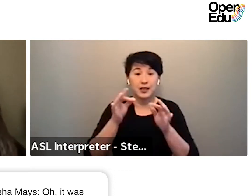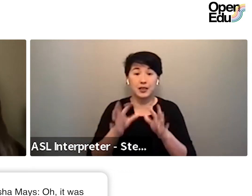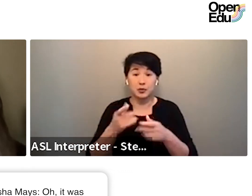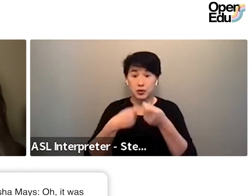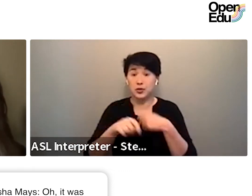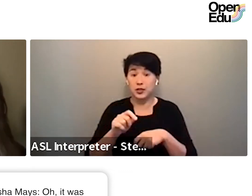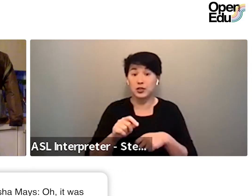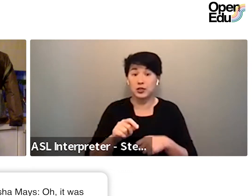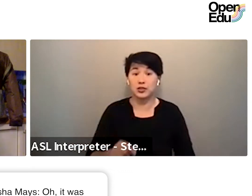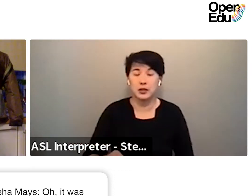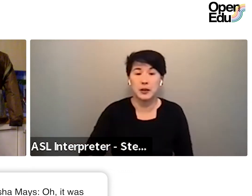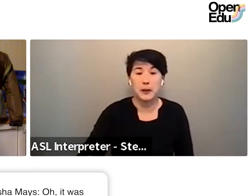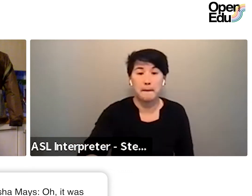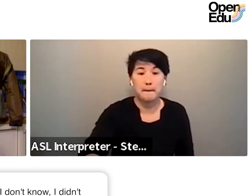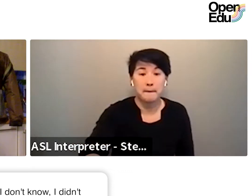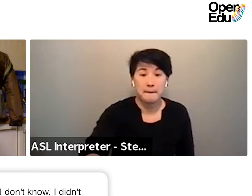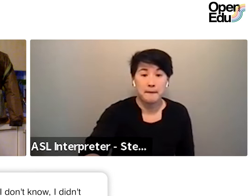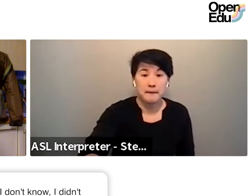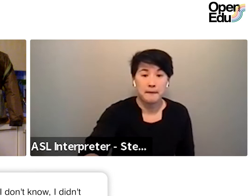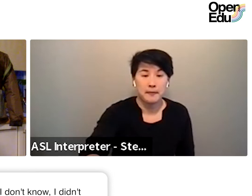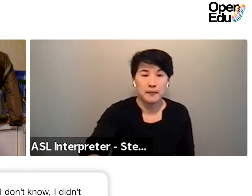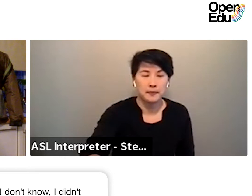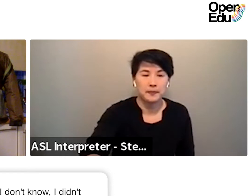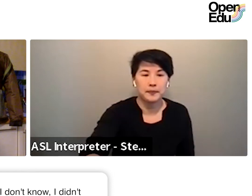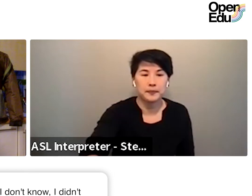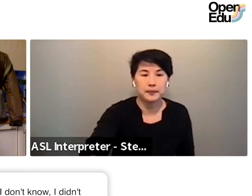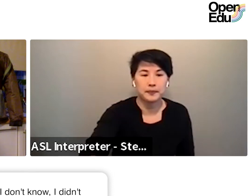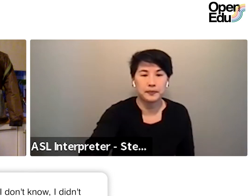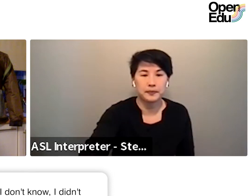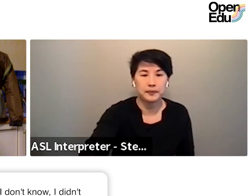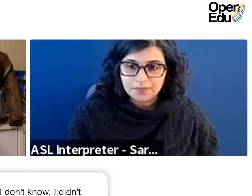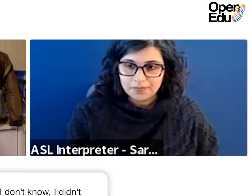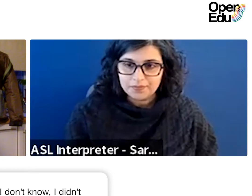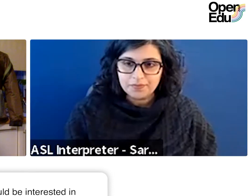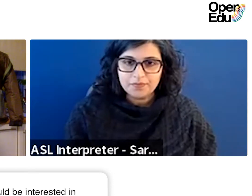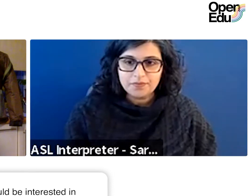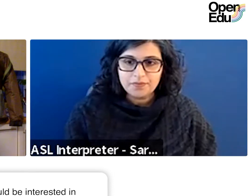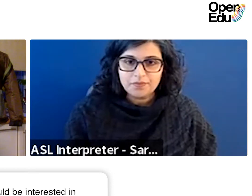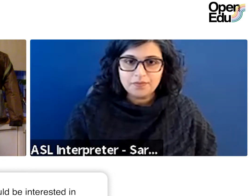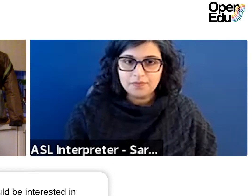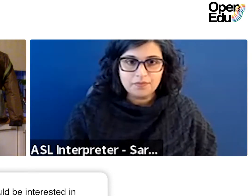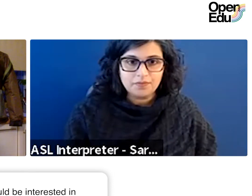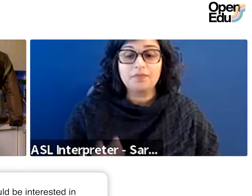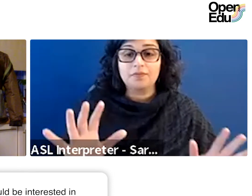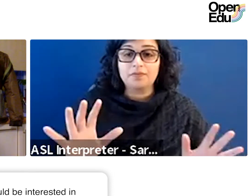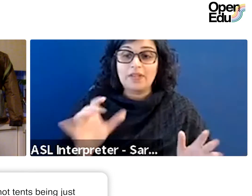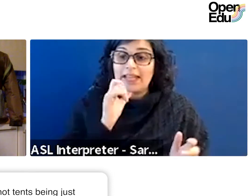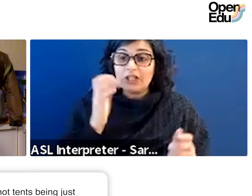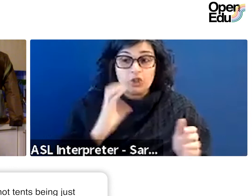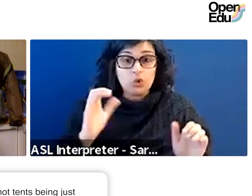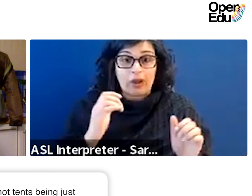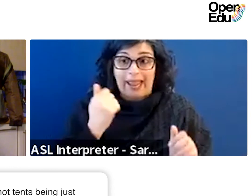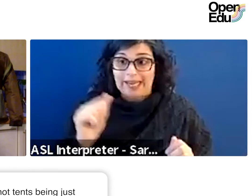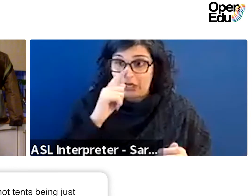ahead, please. No, I was just going to say, it's crazy. And I don't know, I didn't actually, do any research. Or it'd be interesting to see in the comments, whether